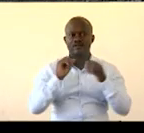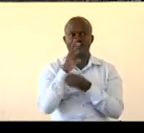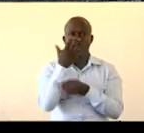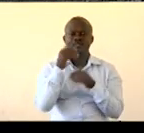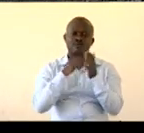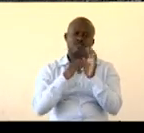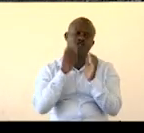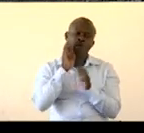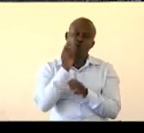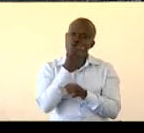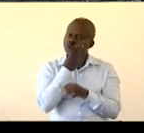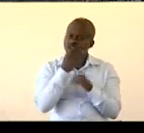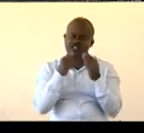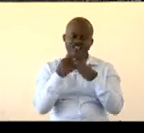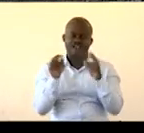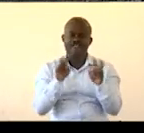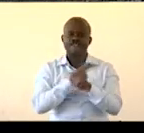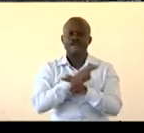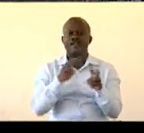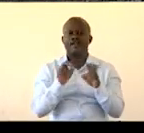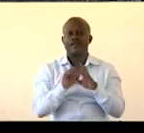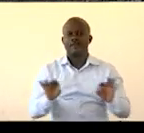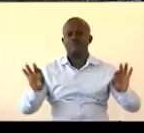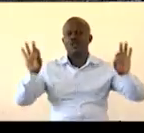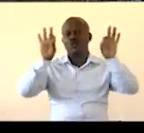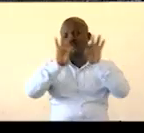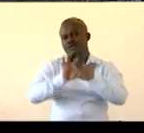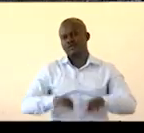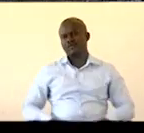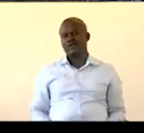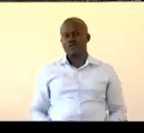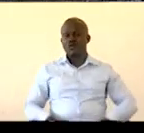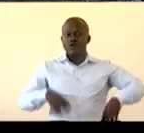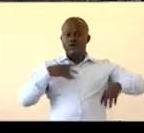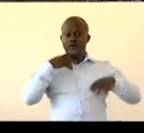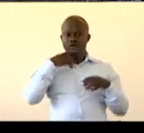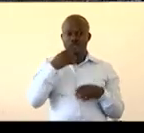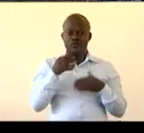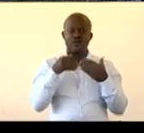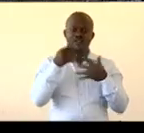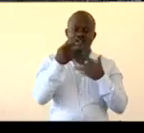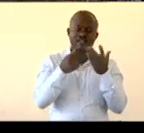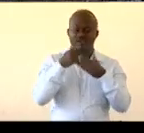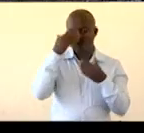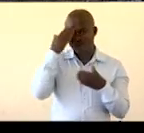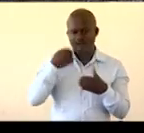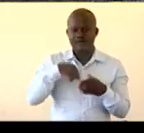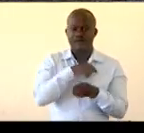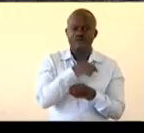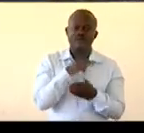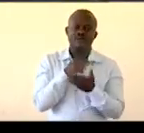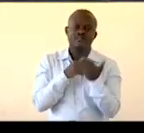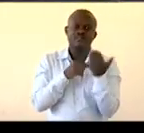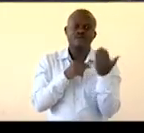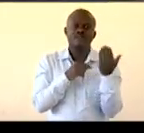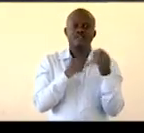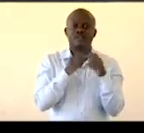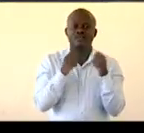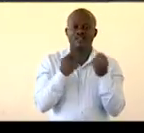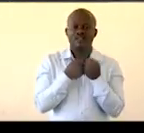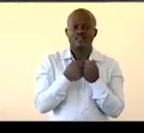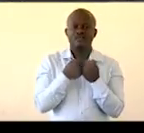water is very important. So that's why we study the third type